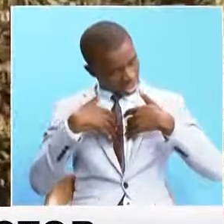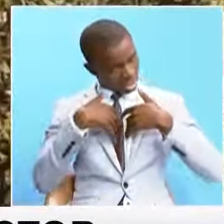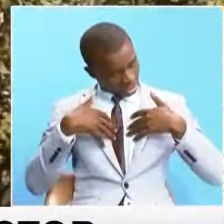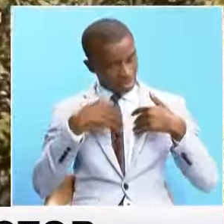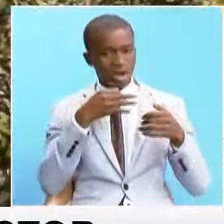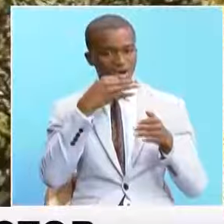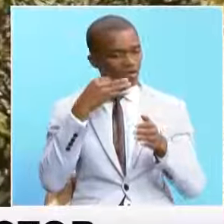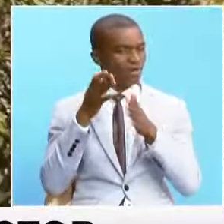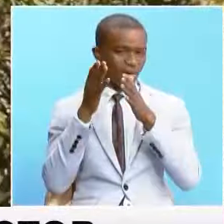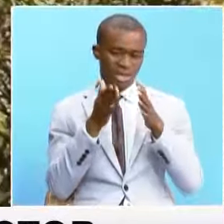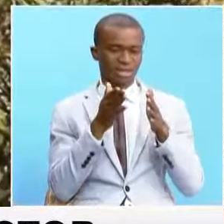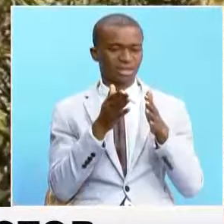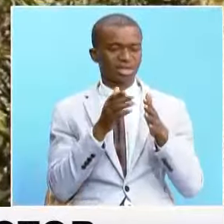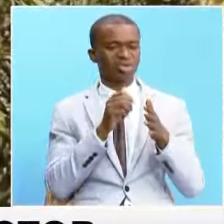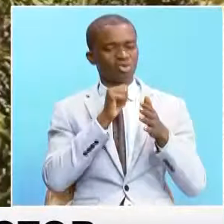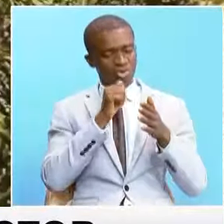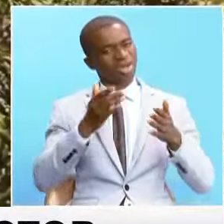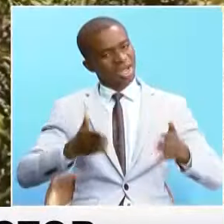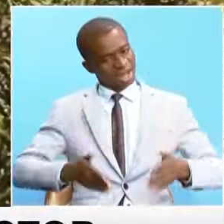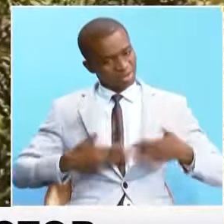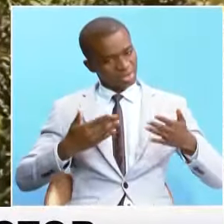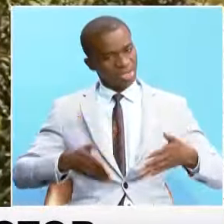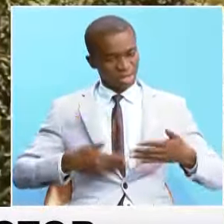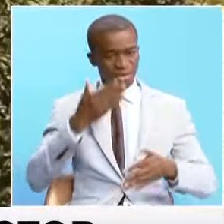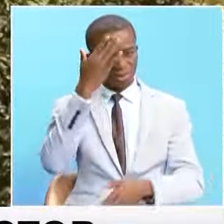the development. For farmers,